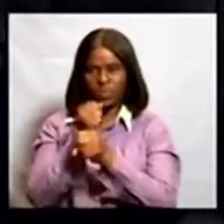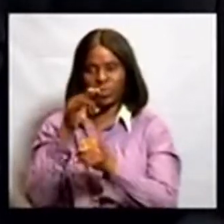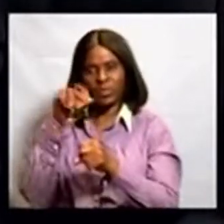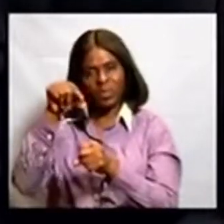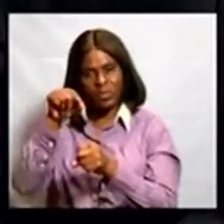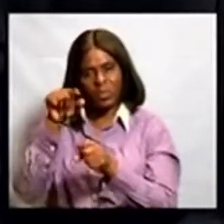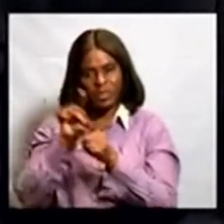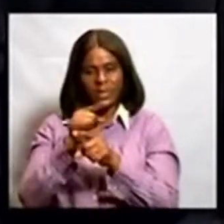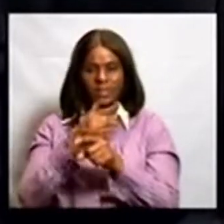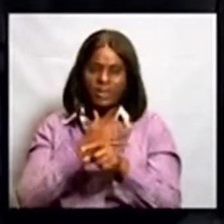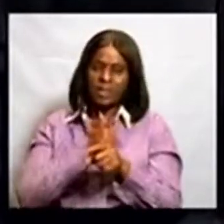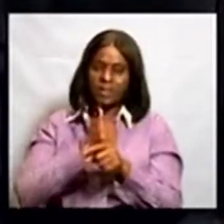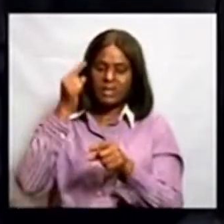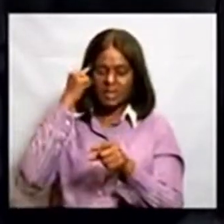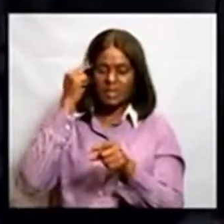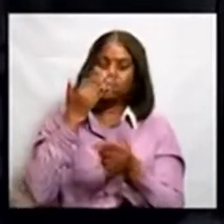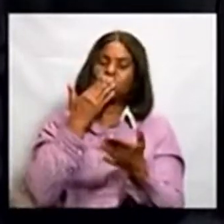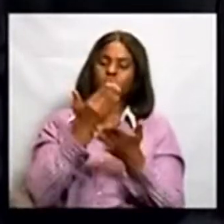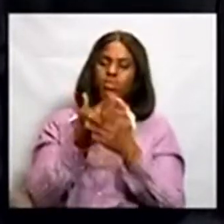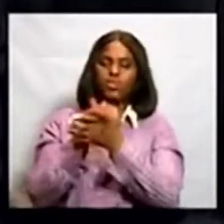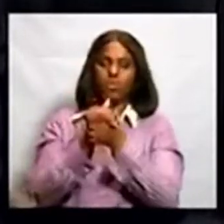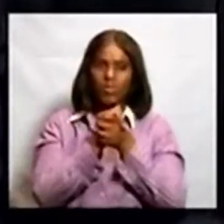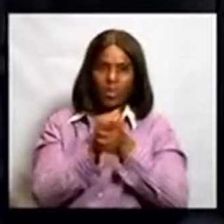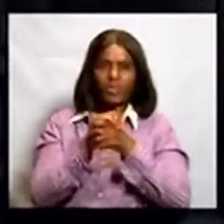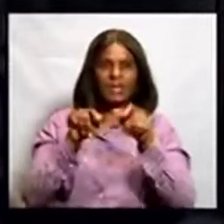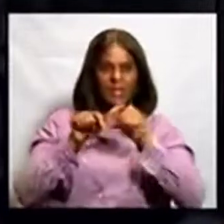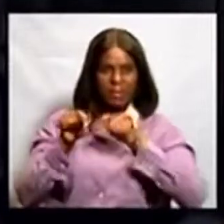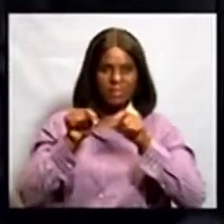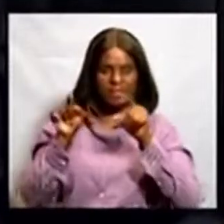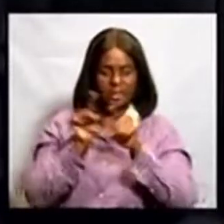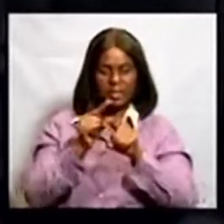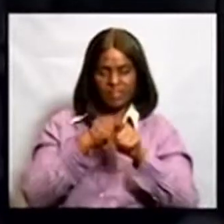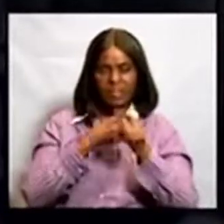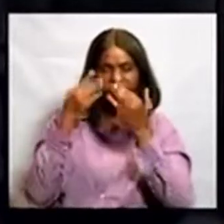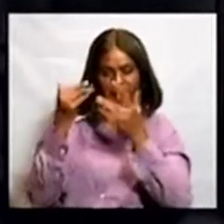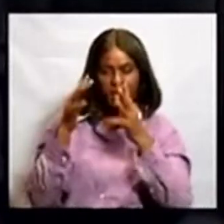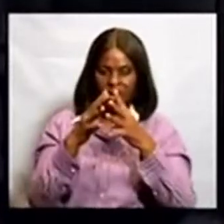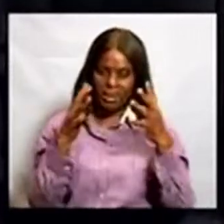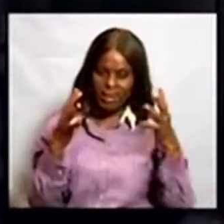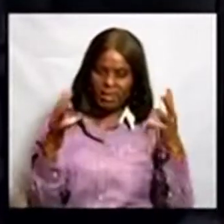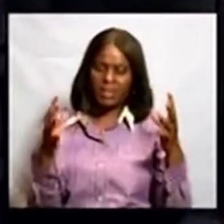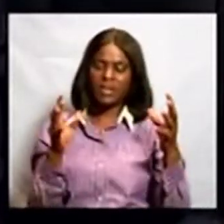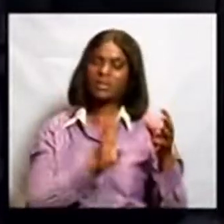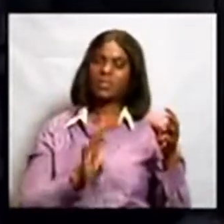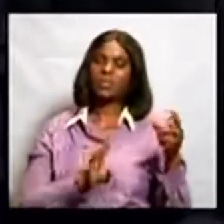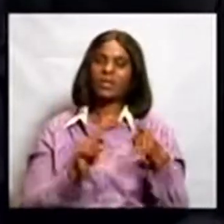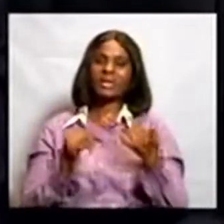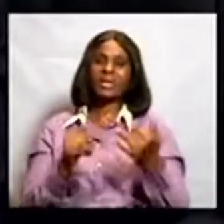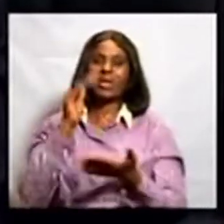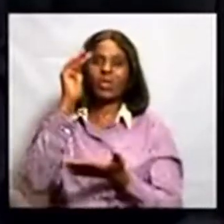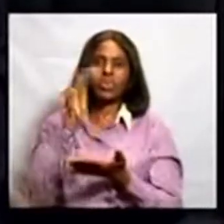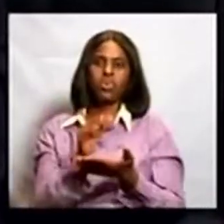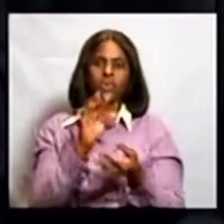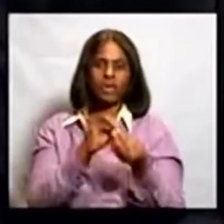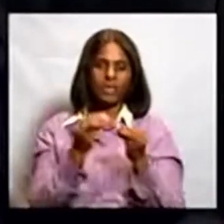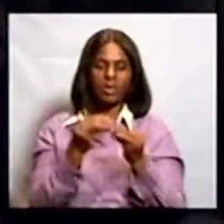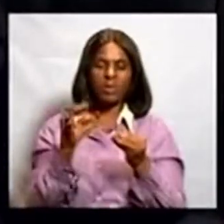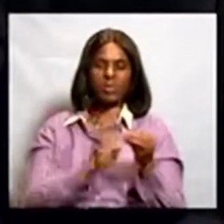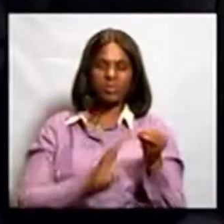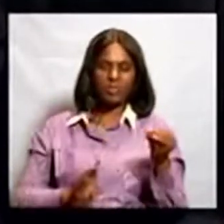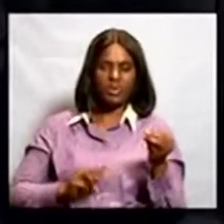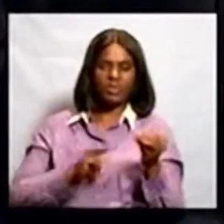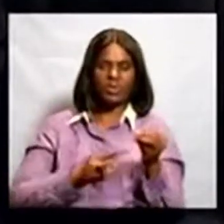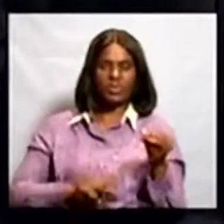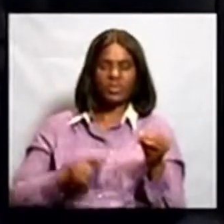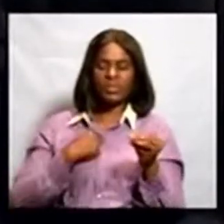my thinking is that in keeping with good corporate governance, I was even expecting an expanded board, but there's a reduction of the number of board members. I wanted to